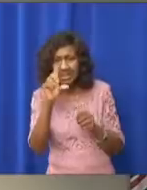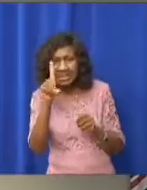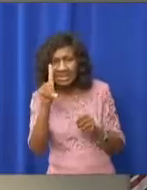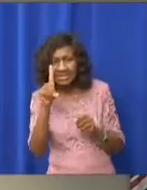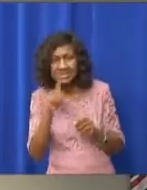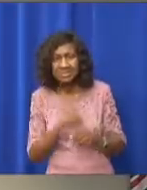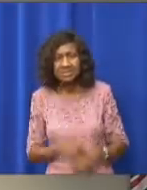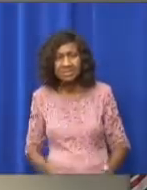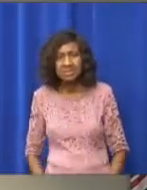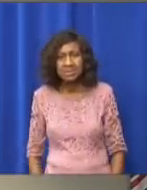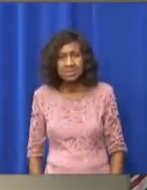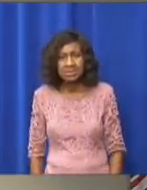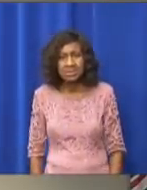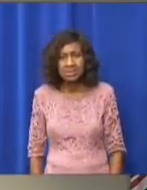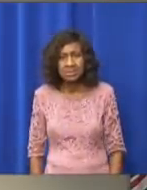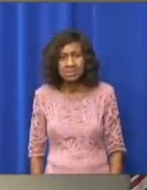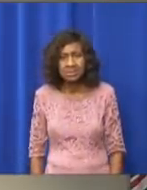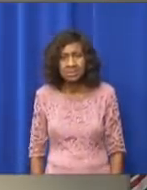Dr. Lee.